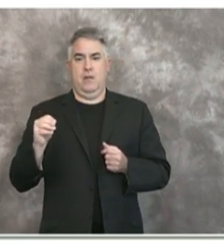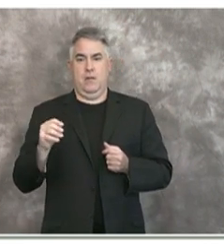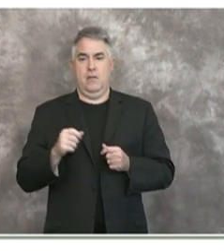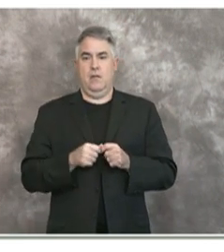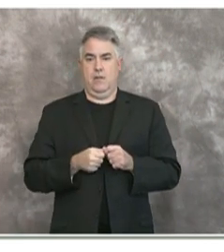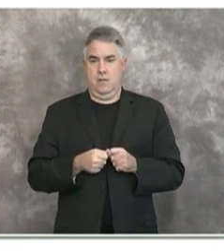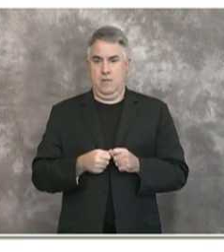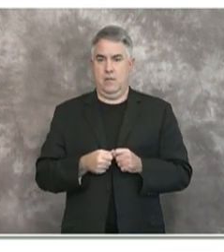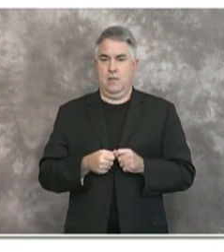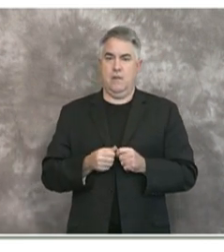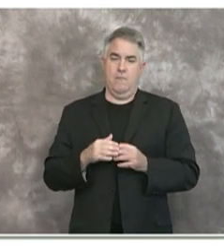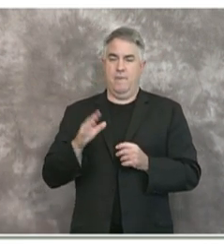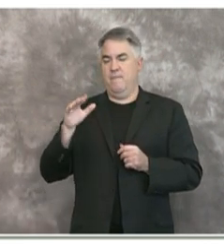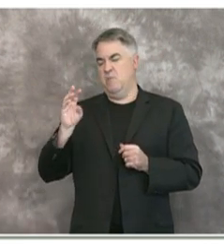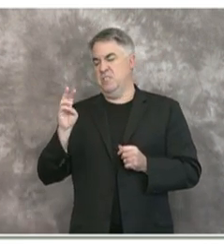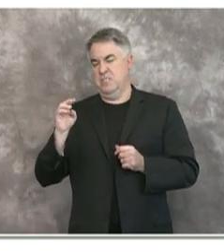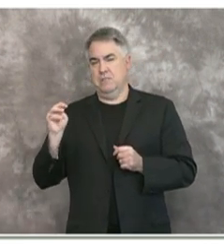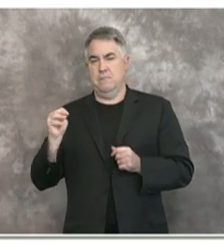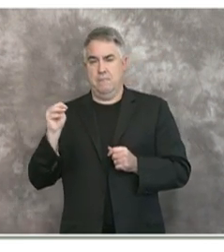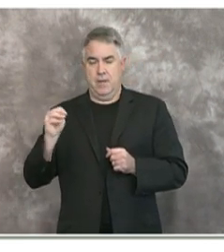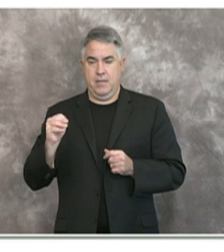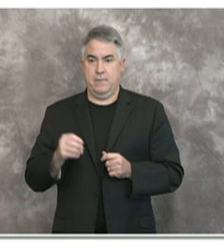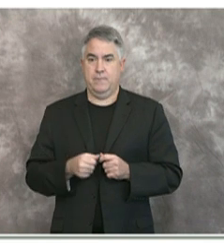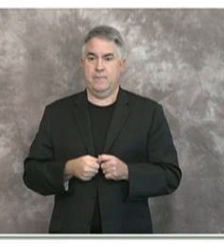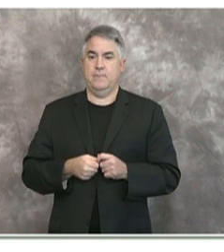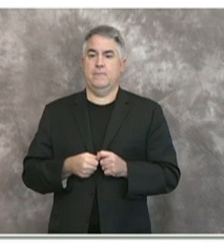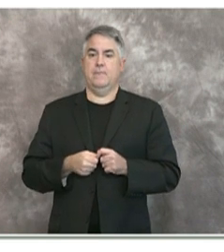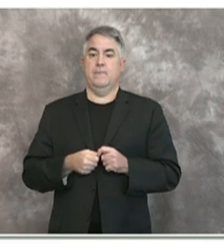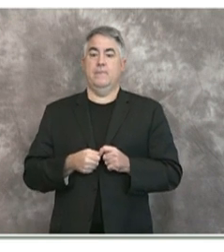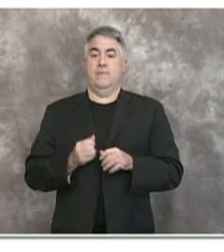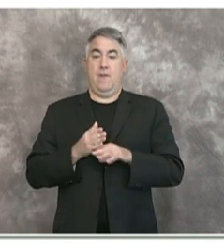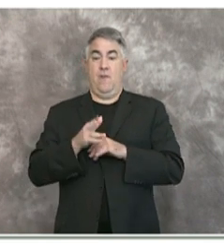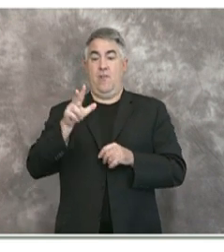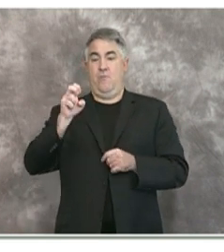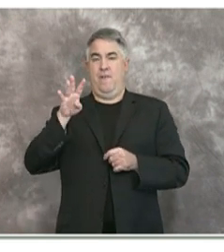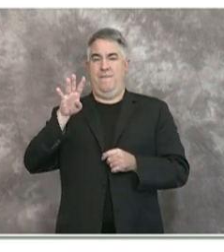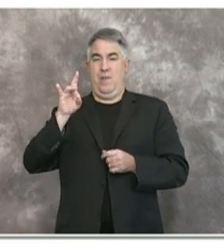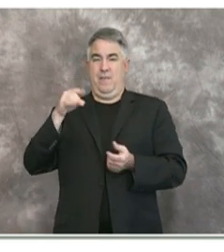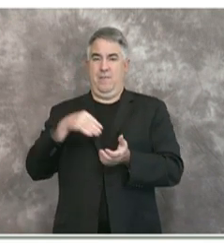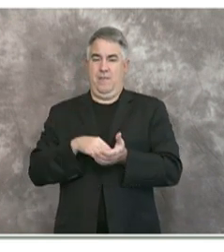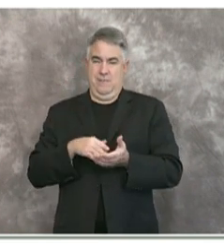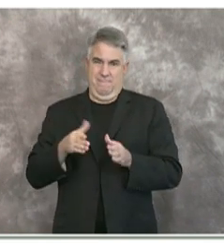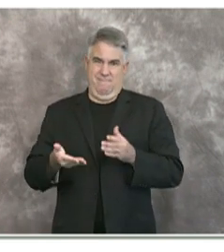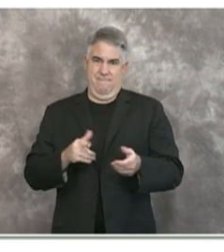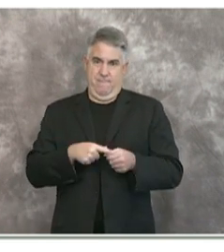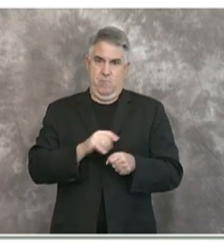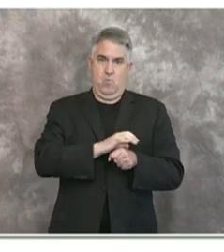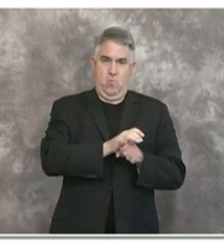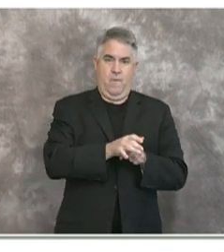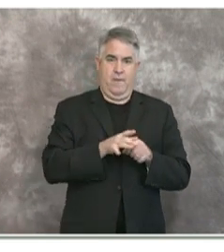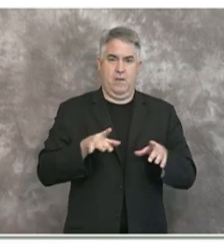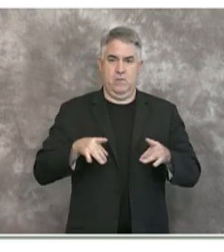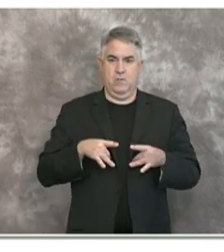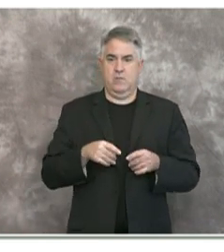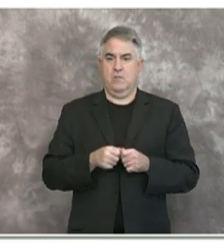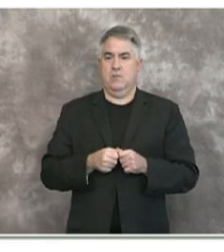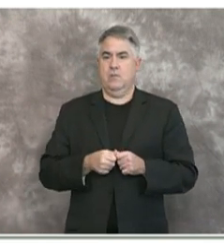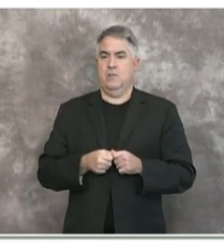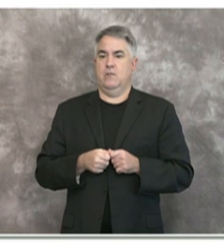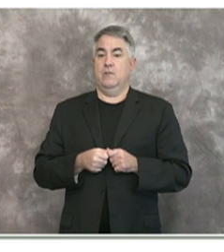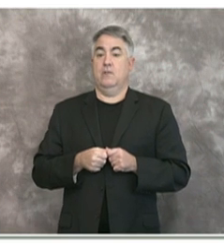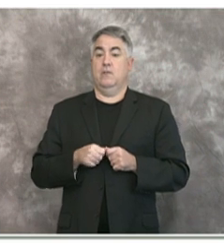5,600,000 positive cases, including over 348,000 deaths. Nationwide, the United States is reporting